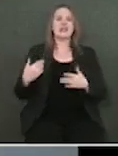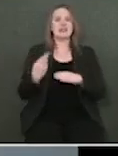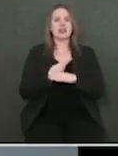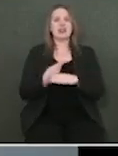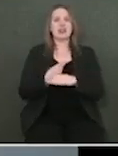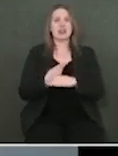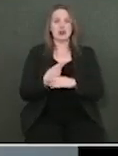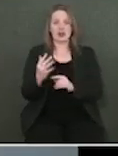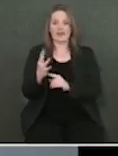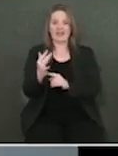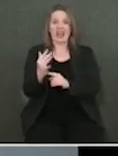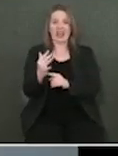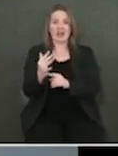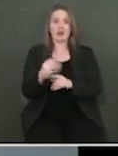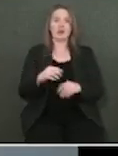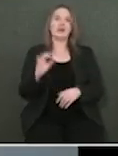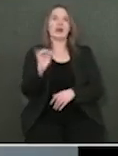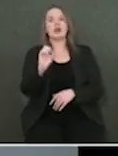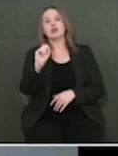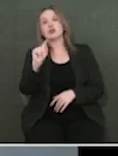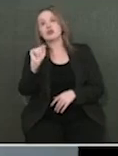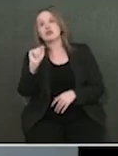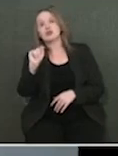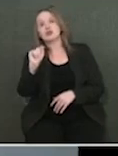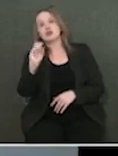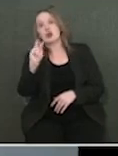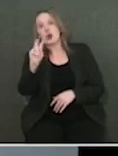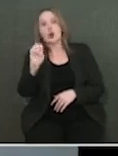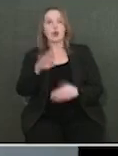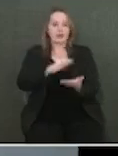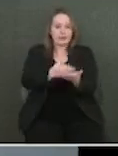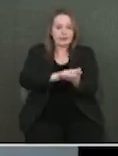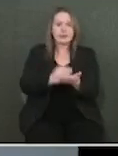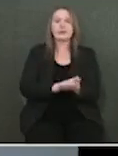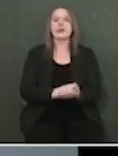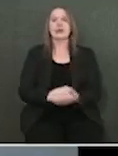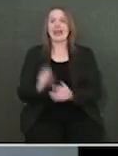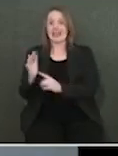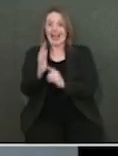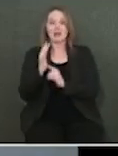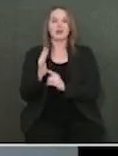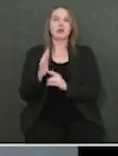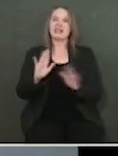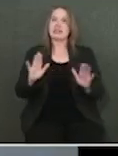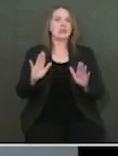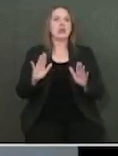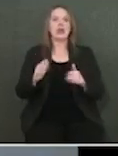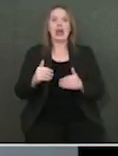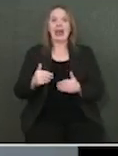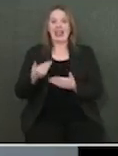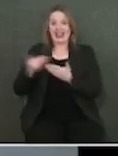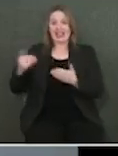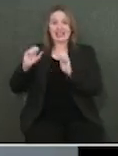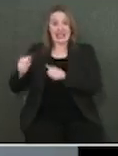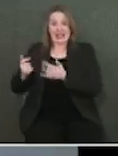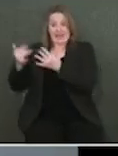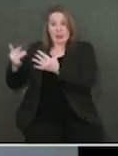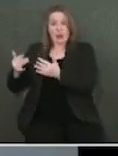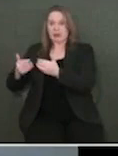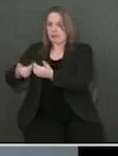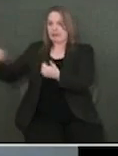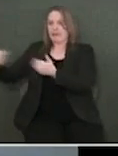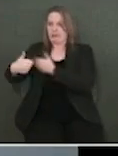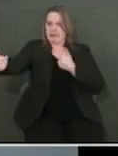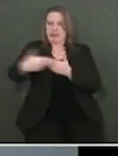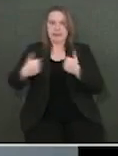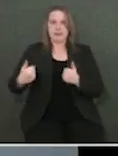flames inside the house, be it the stove, candles, that sort of thing. Always remind people to keep combustibles away from open flames like that. And then again,